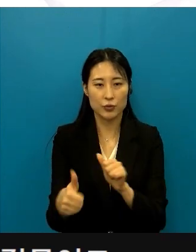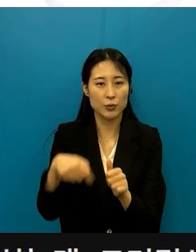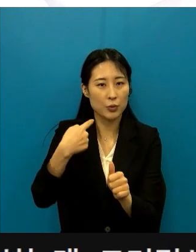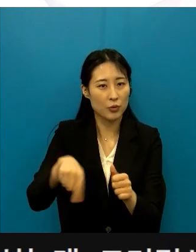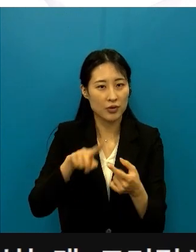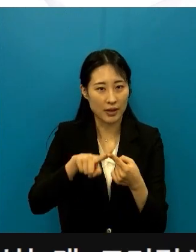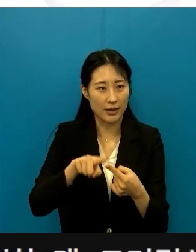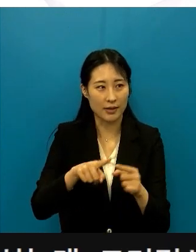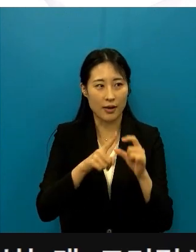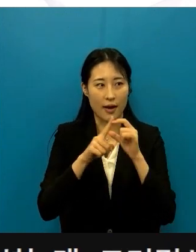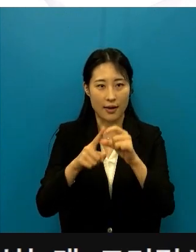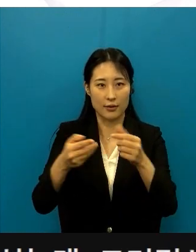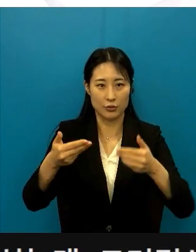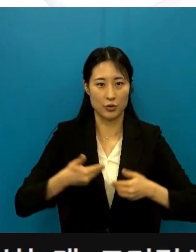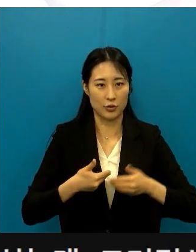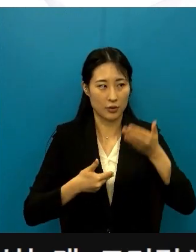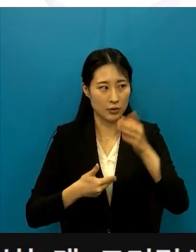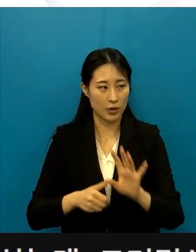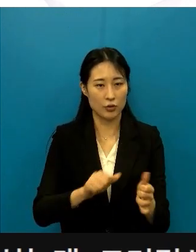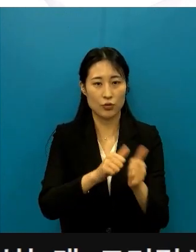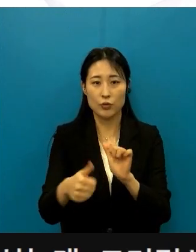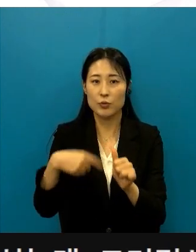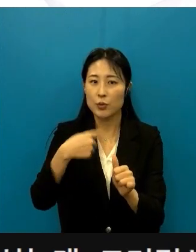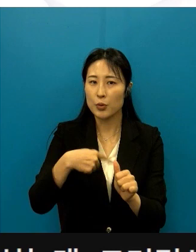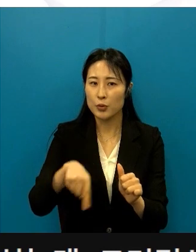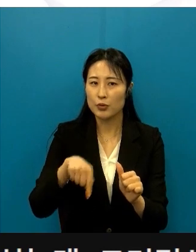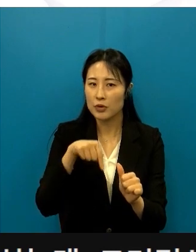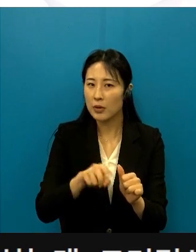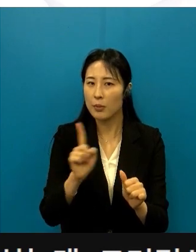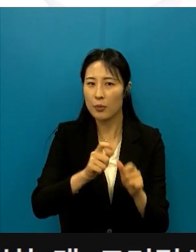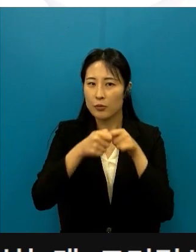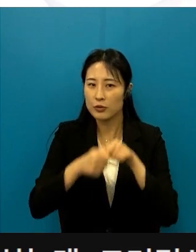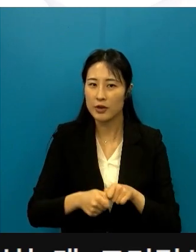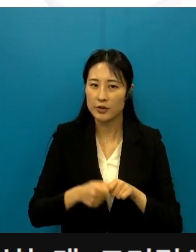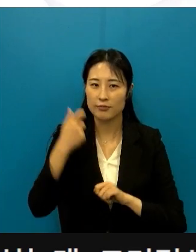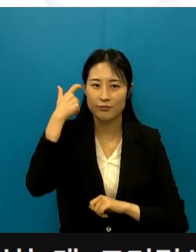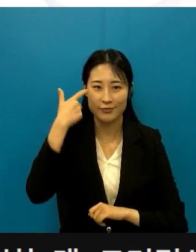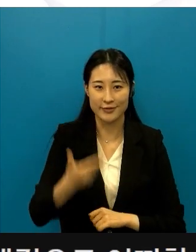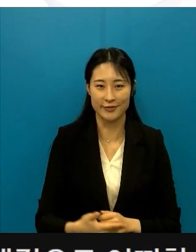that education involves. Thank you. Thank you.